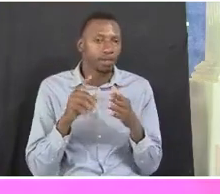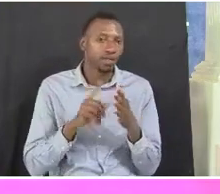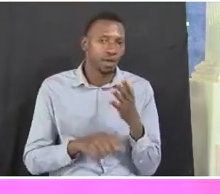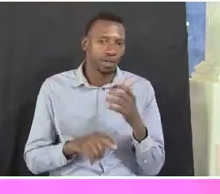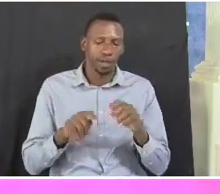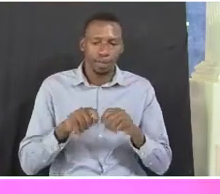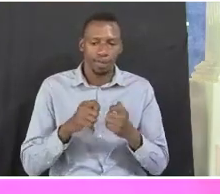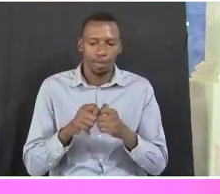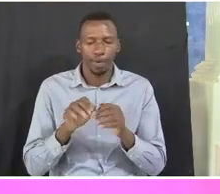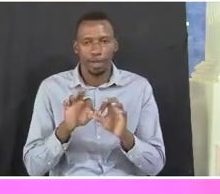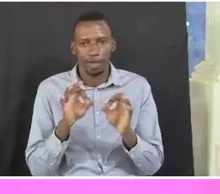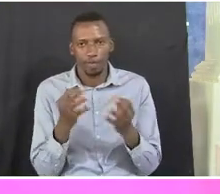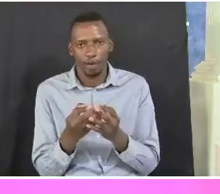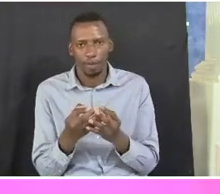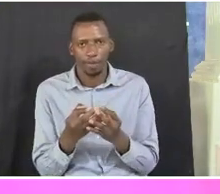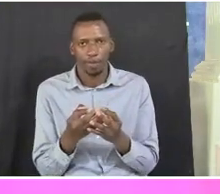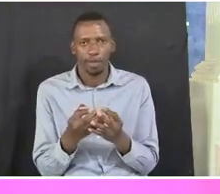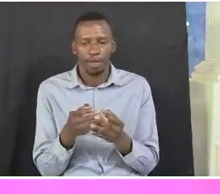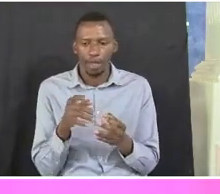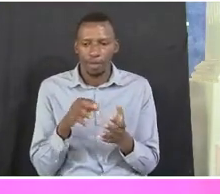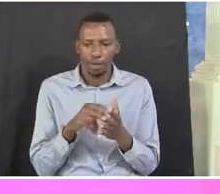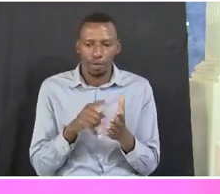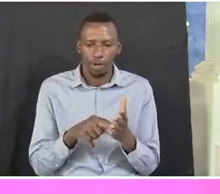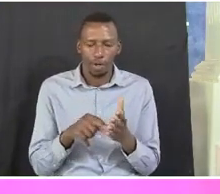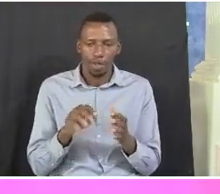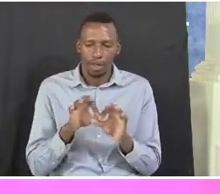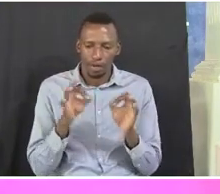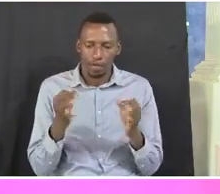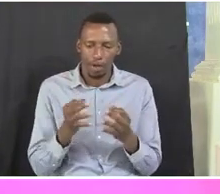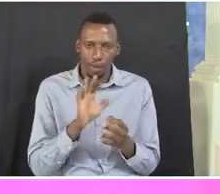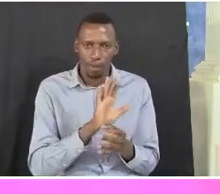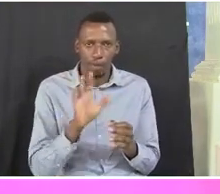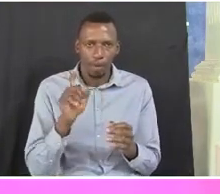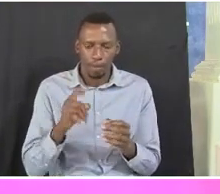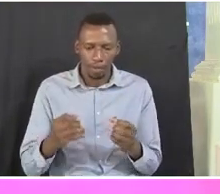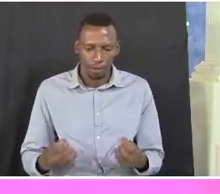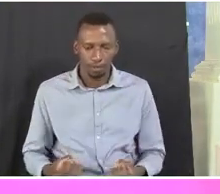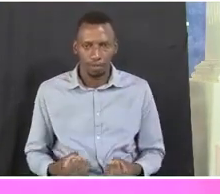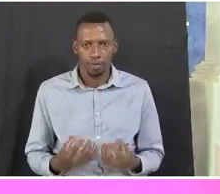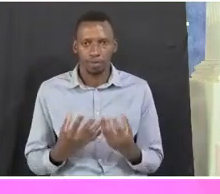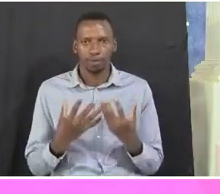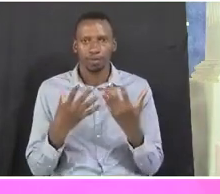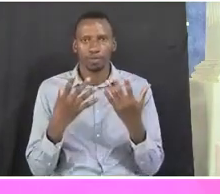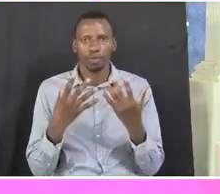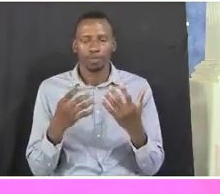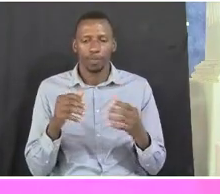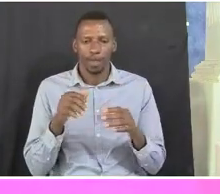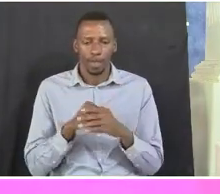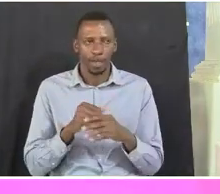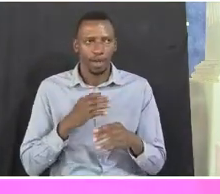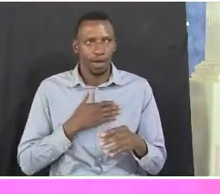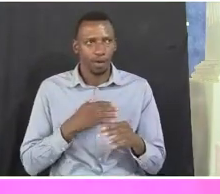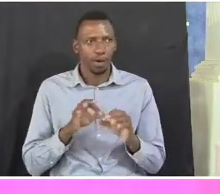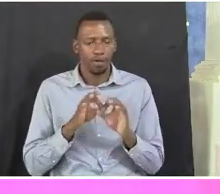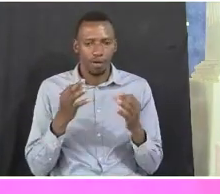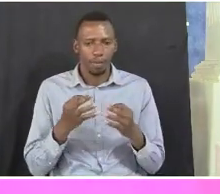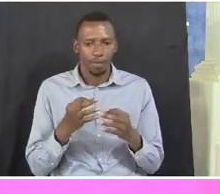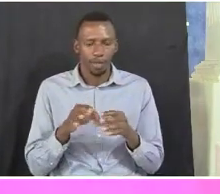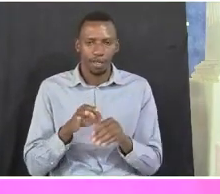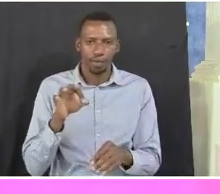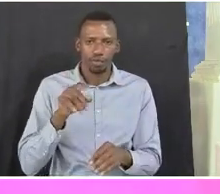the situation is calling for family revival. And an urgent spiritual revival within our family is